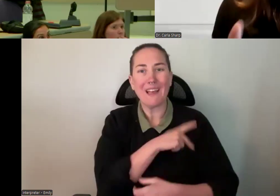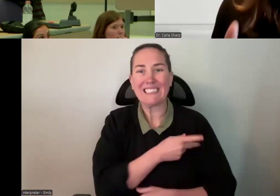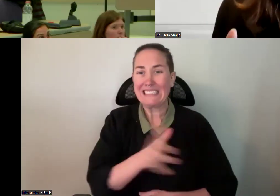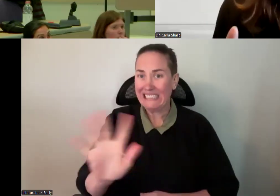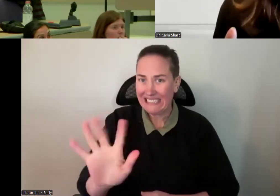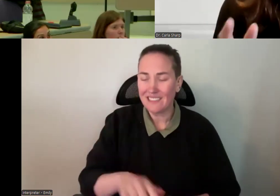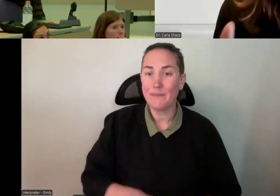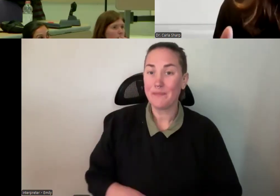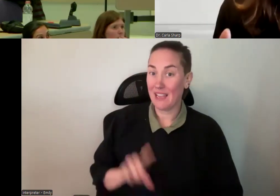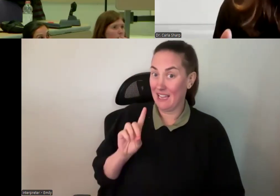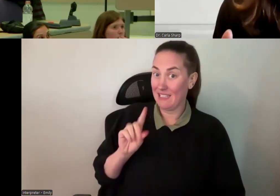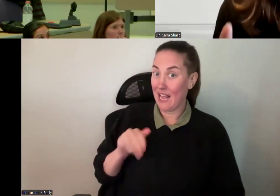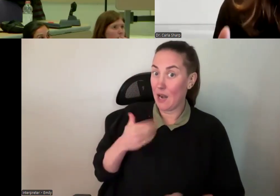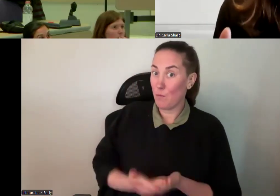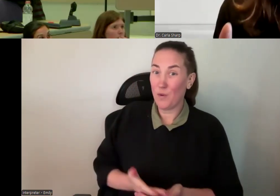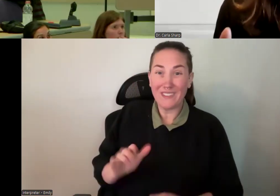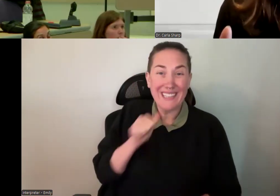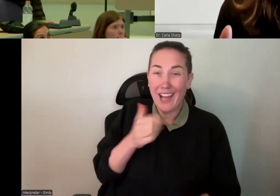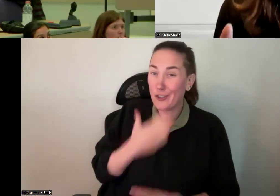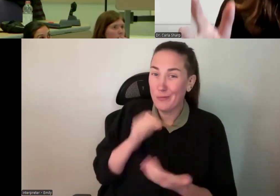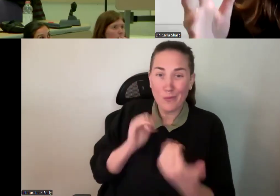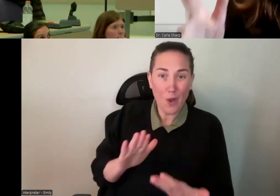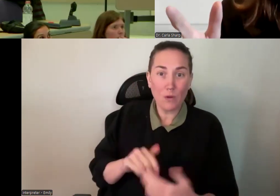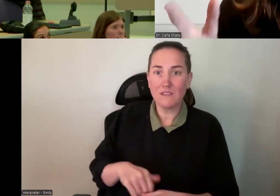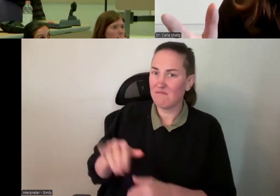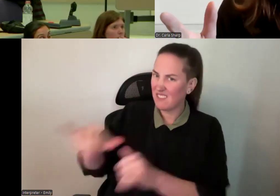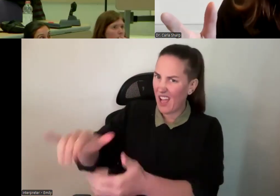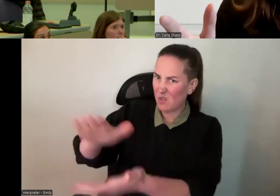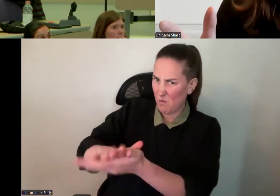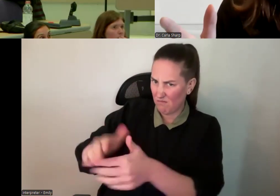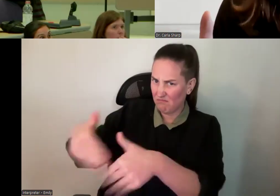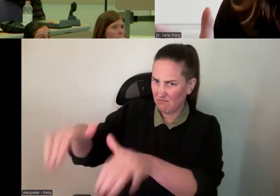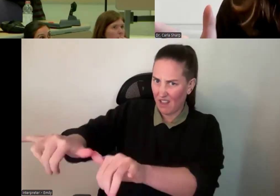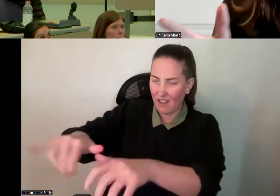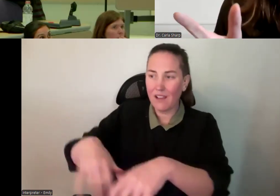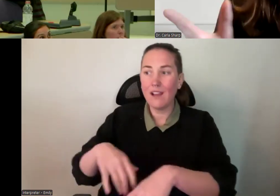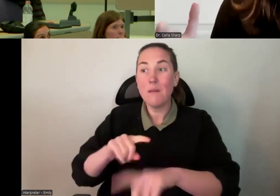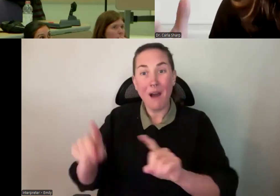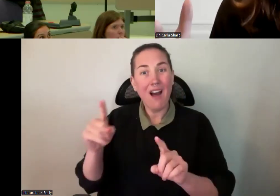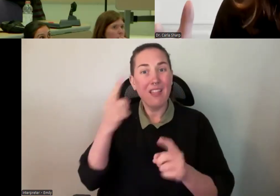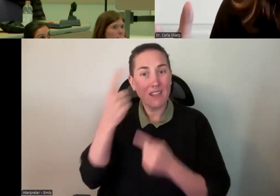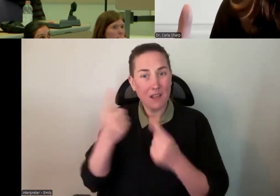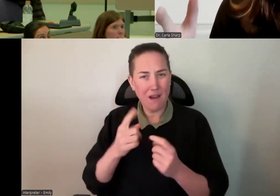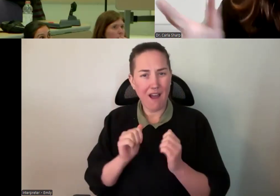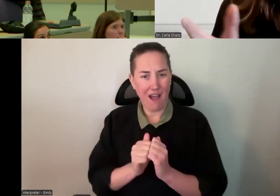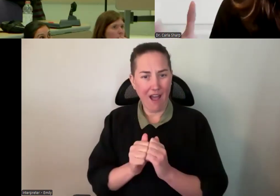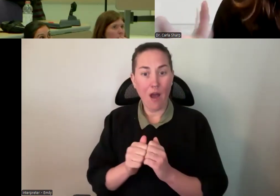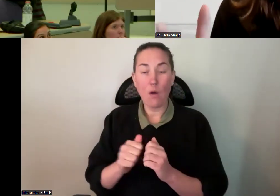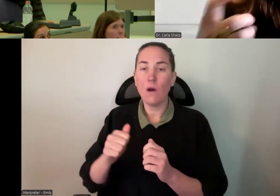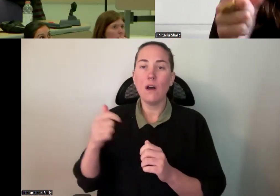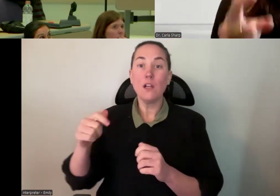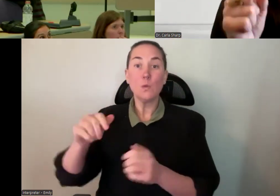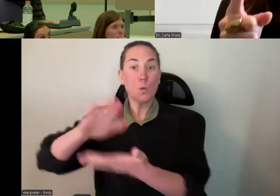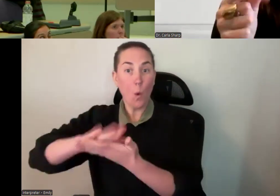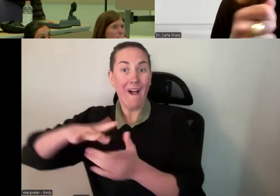the data is very clear. Don't do that. Keep them in school and start thinking about how can we change school to,